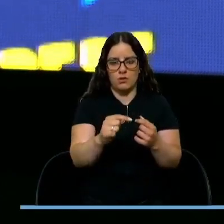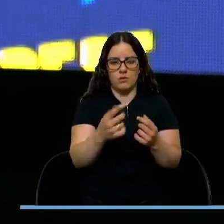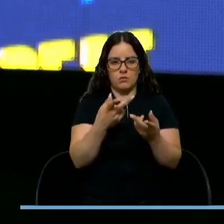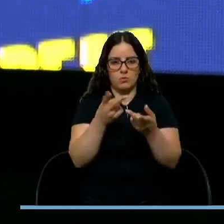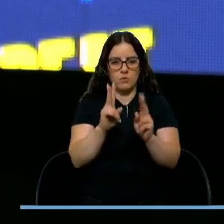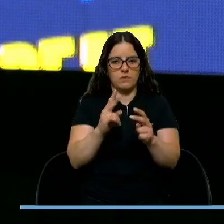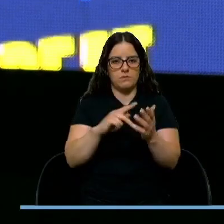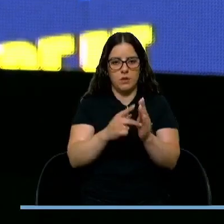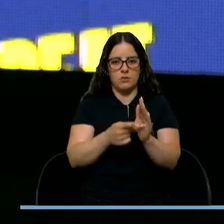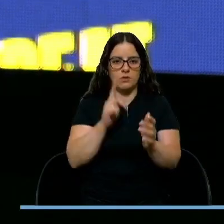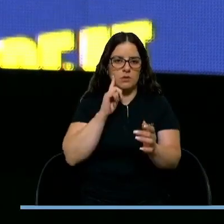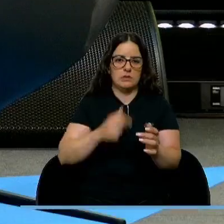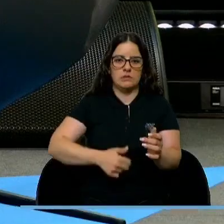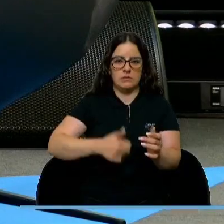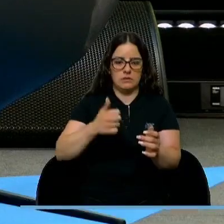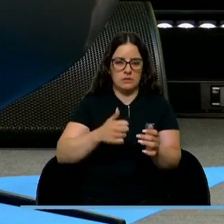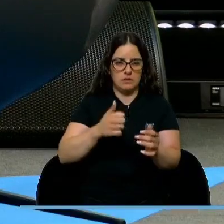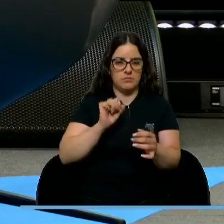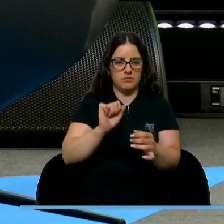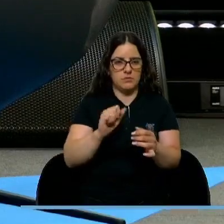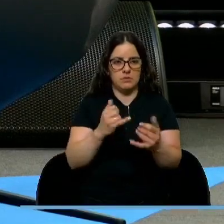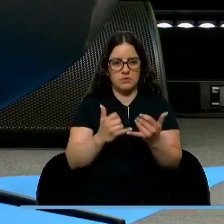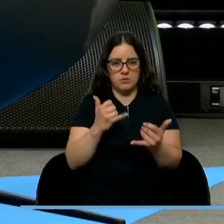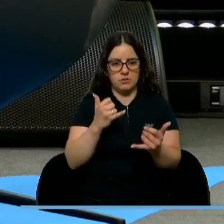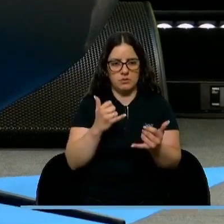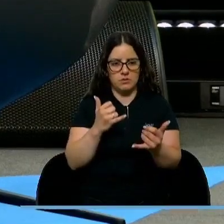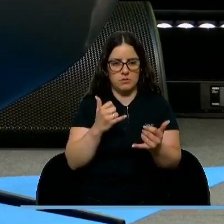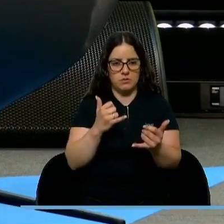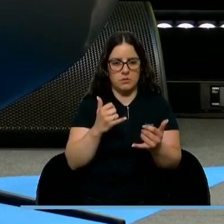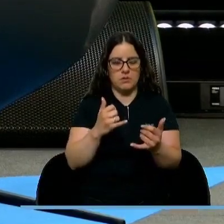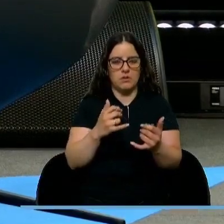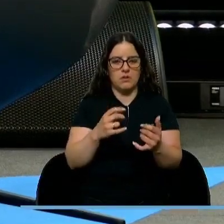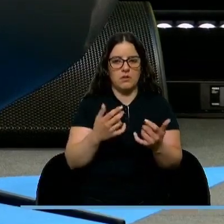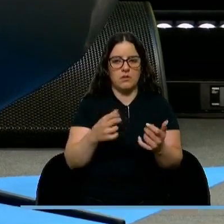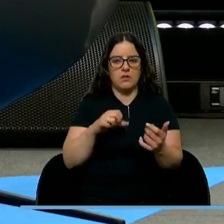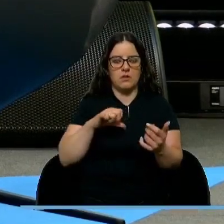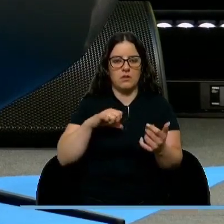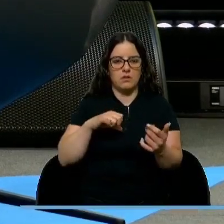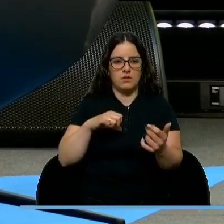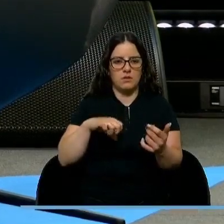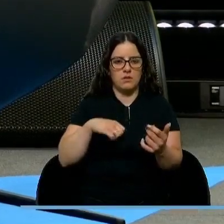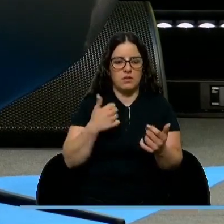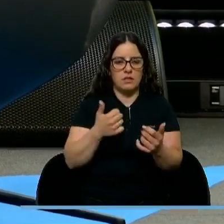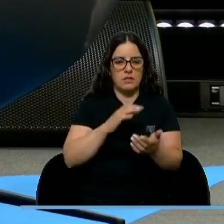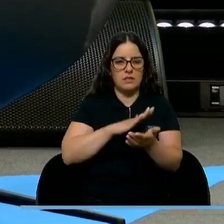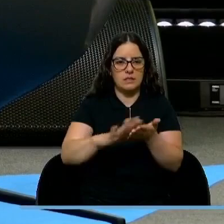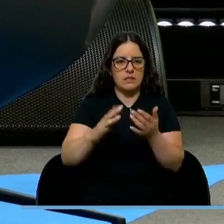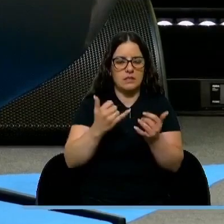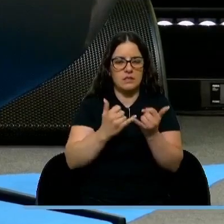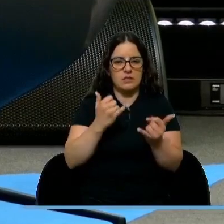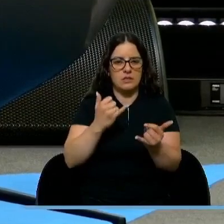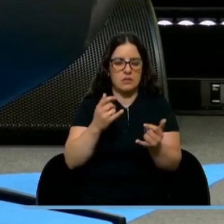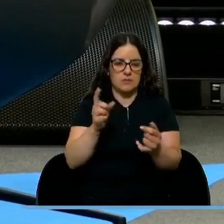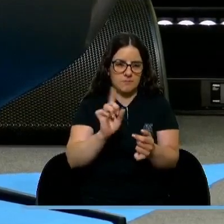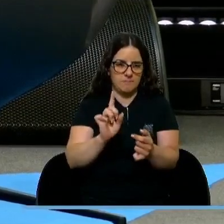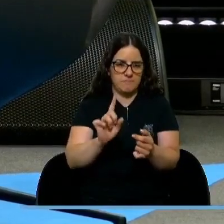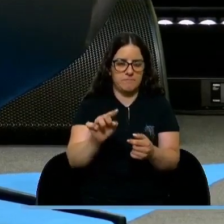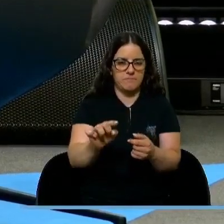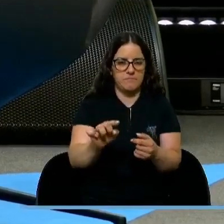the more challenges. Technology is fundamental. Green without digital, 7 years